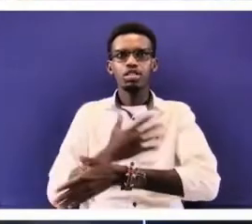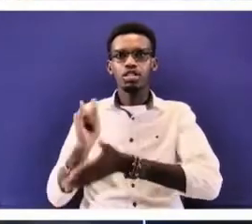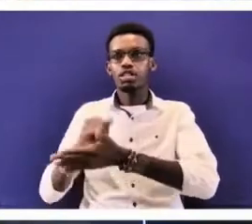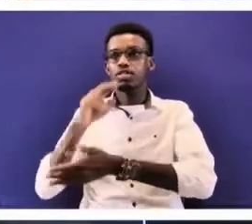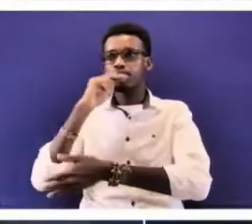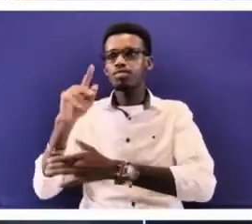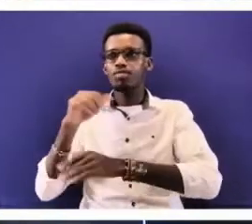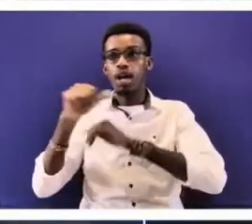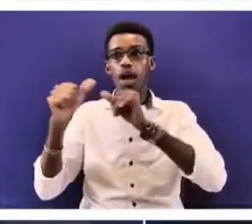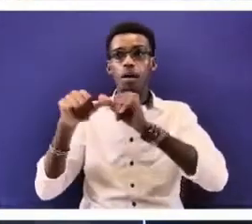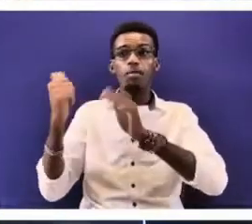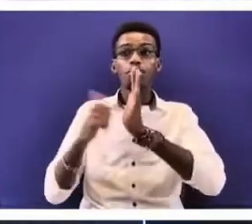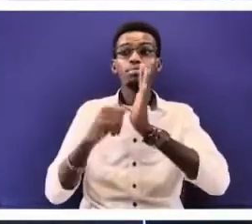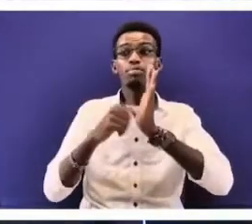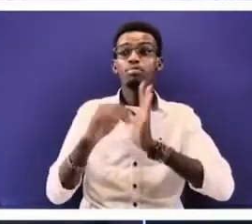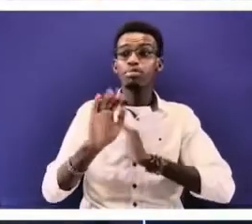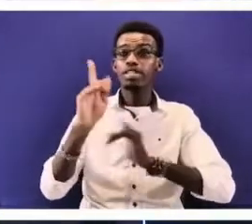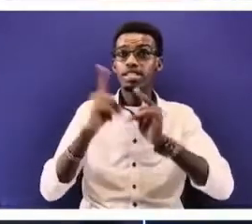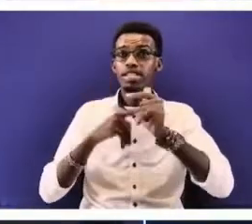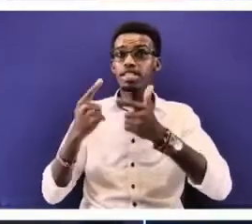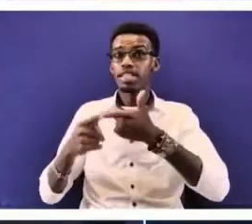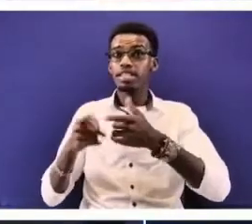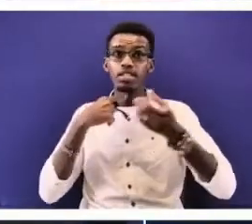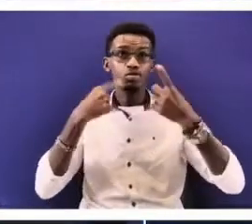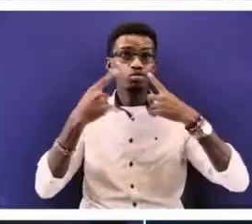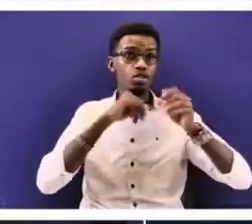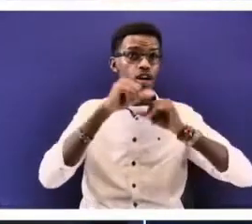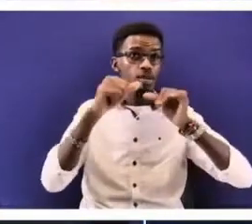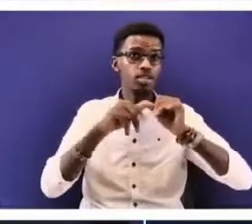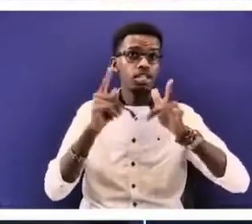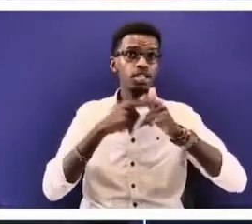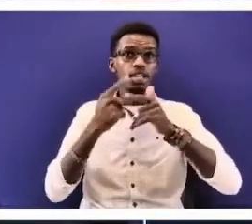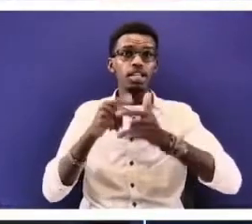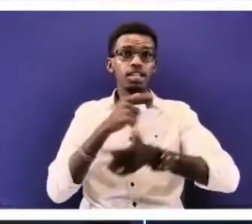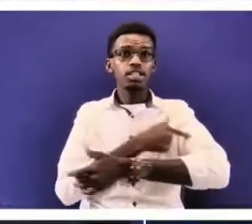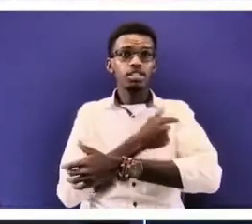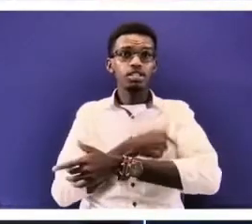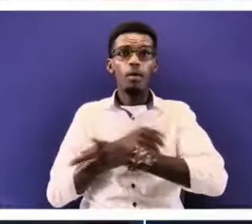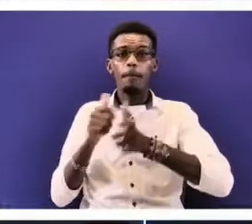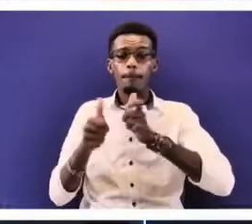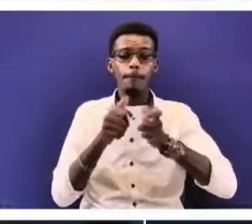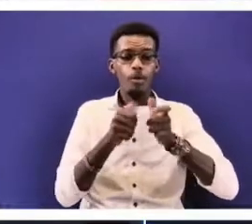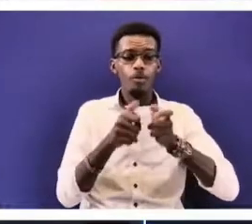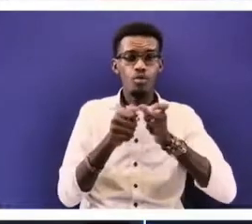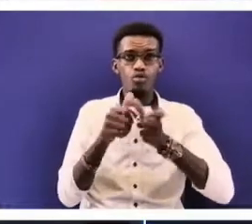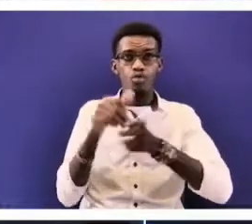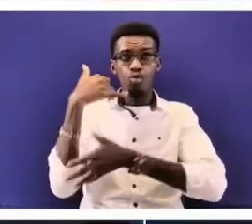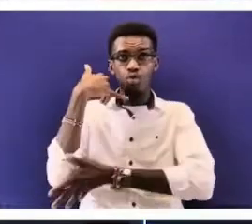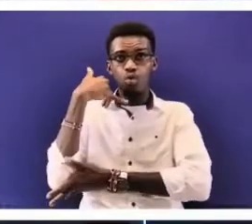your problems. And as you're speaking, the doctor is playing with his or her phone.